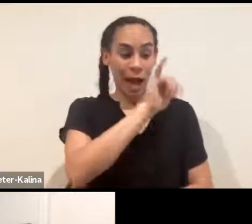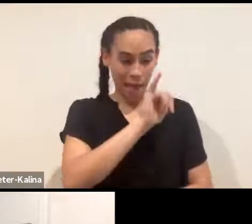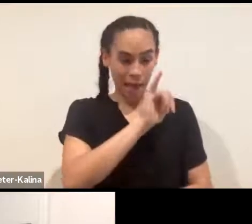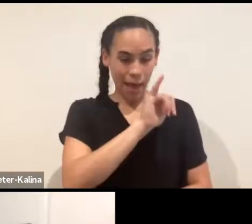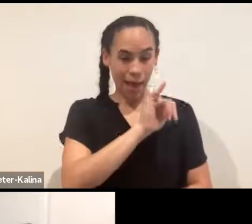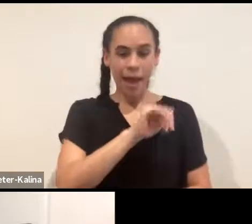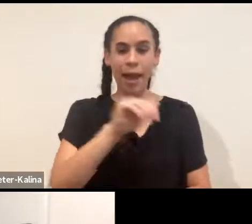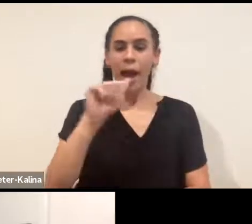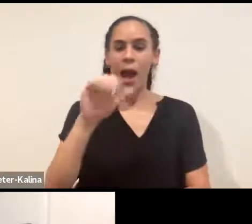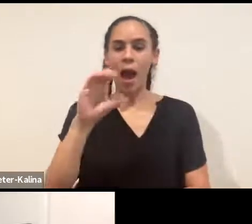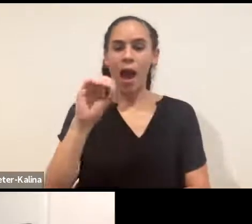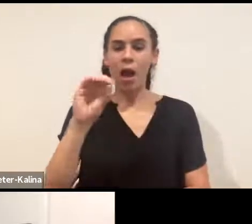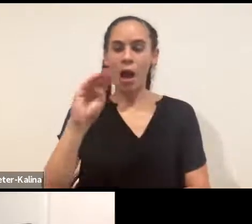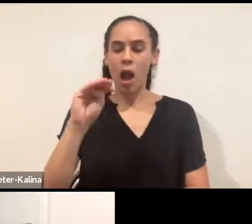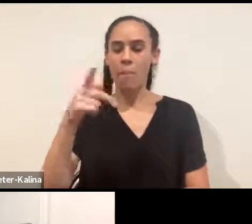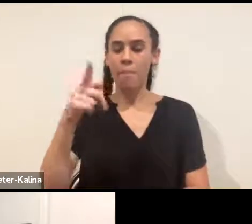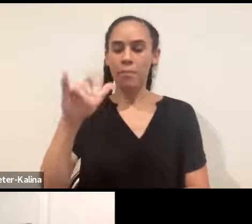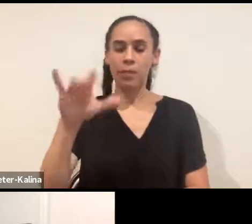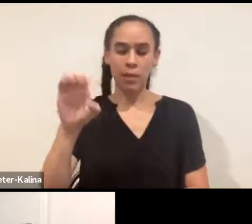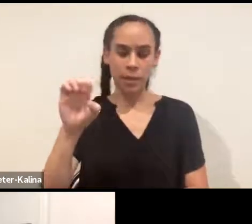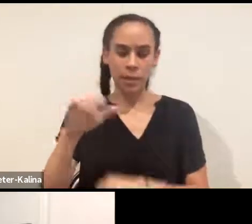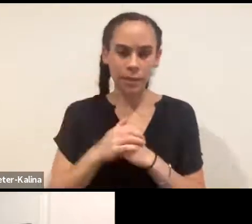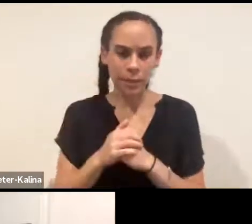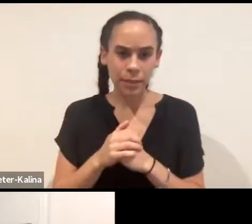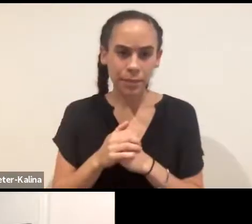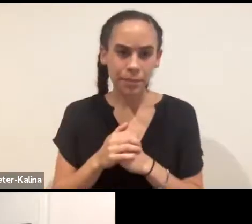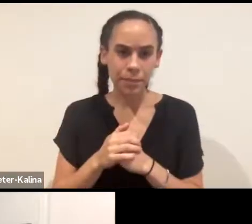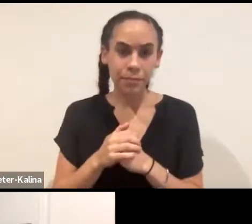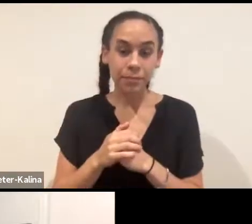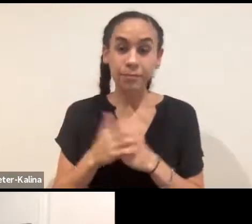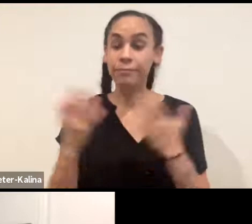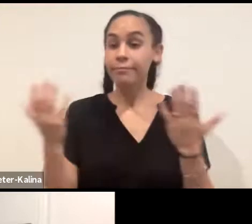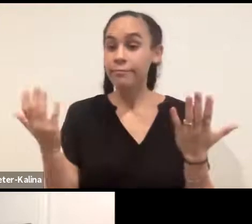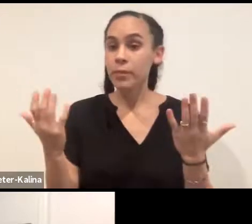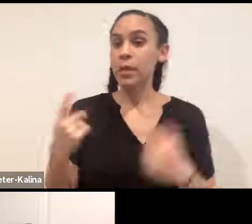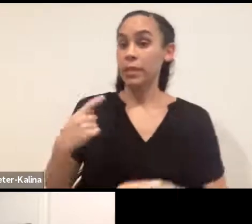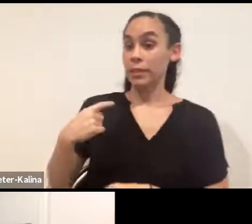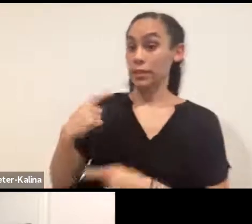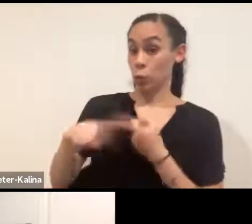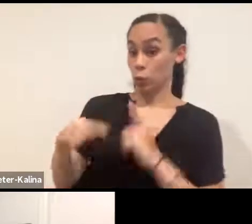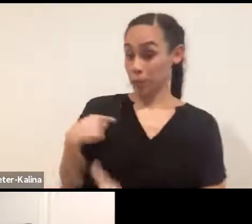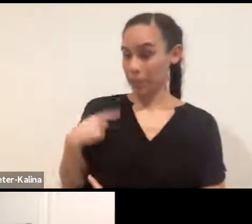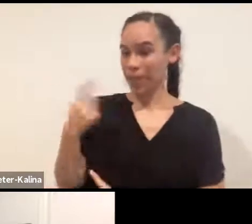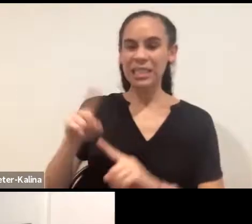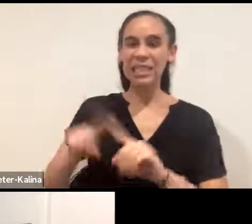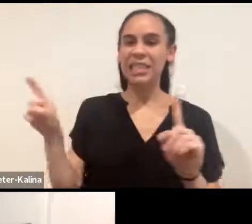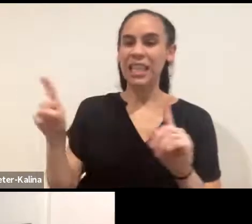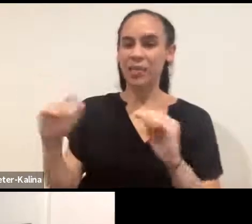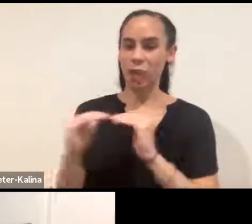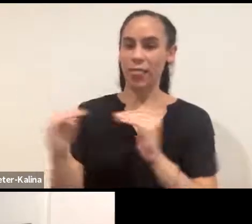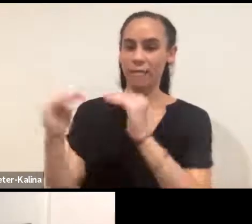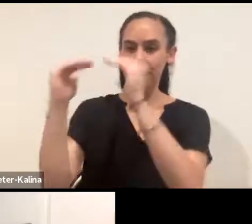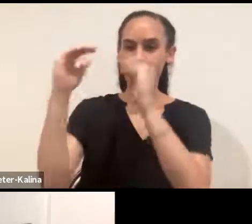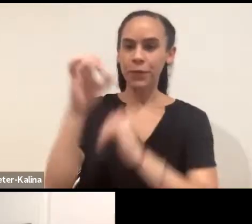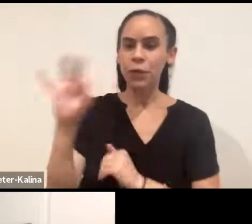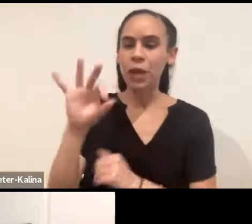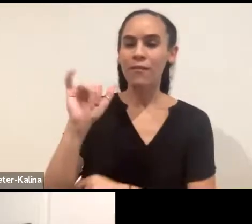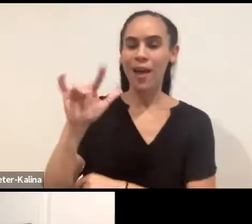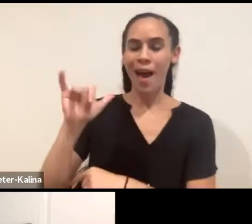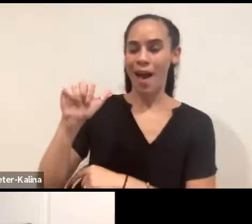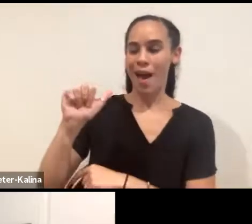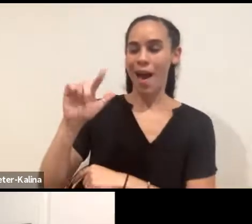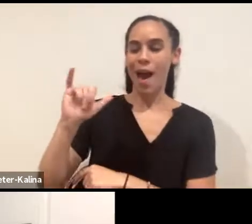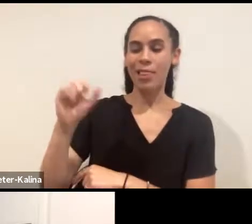well, to me, they're all different stages along the journey of allyship, right? So that's first and foremost. I